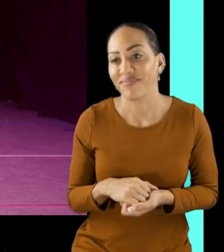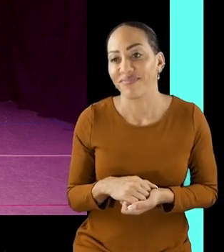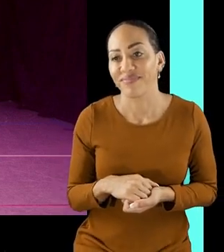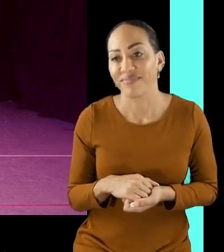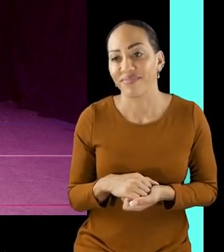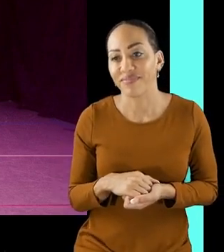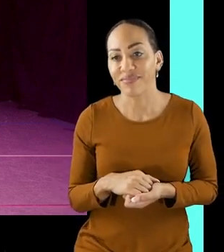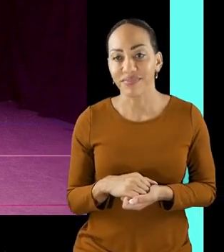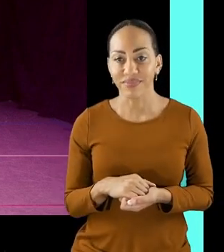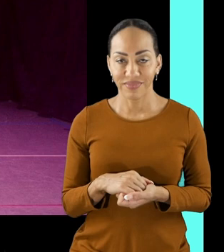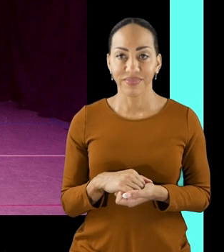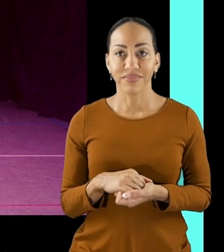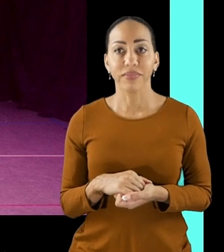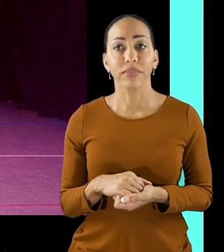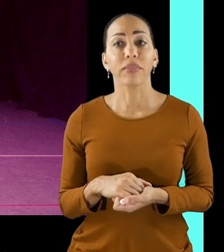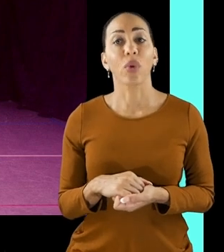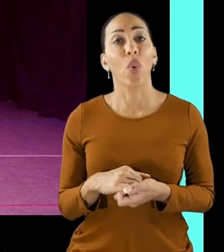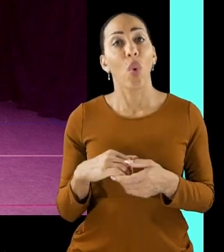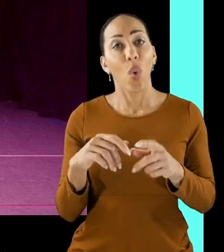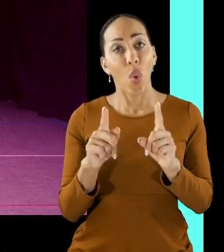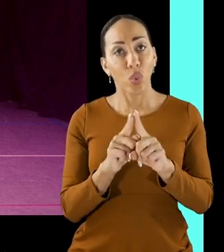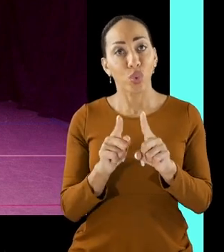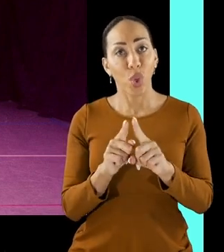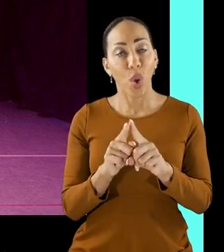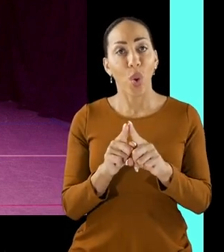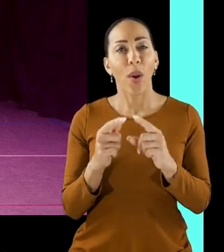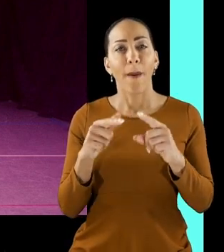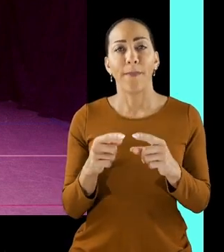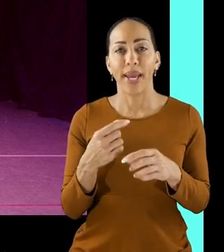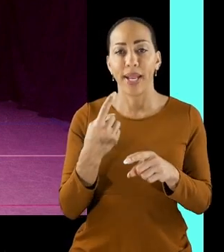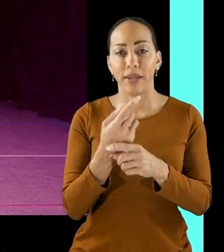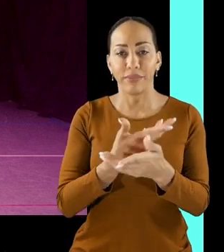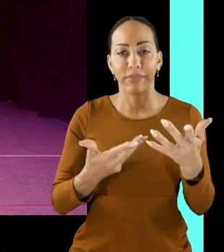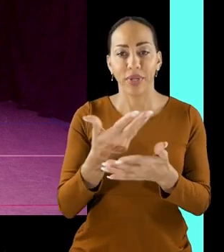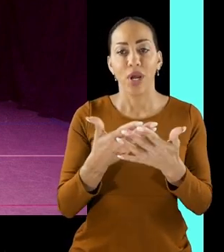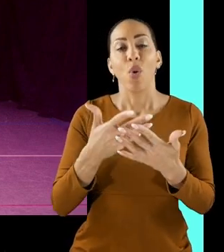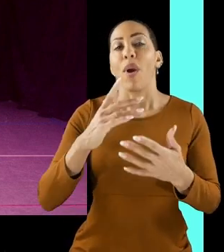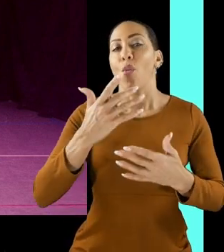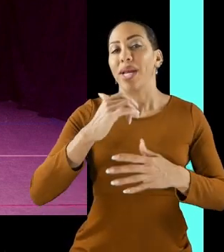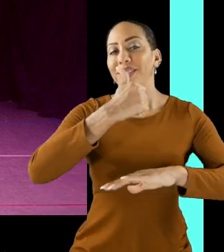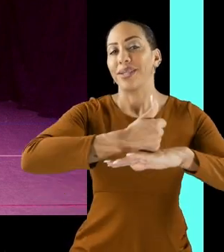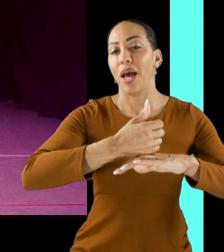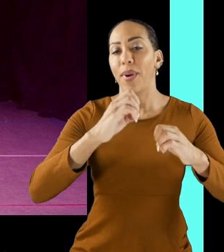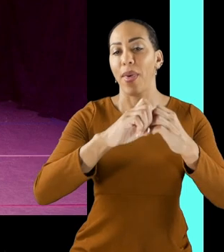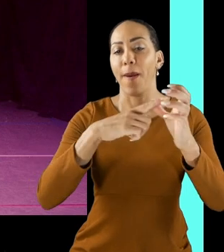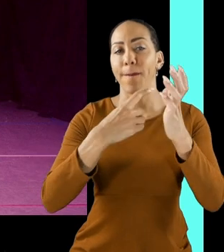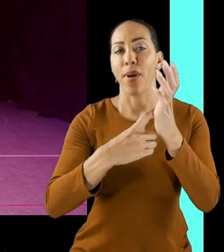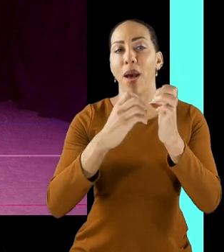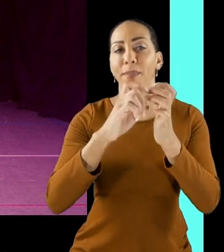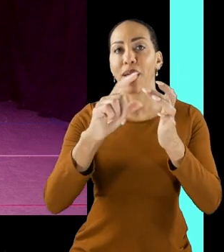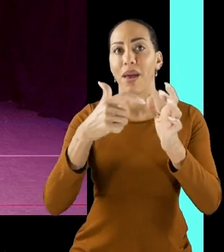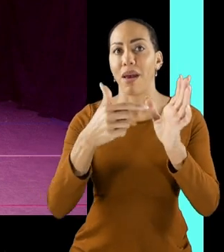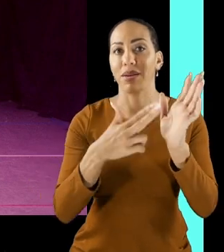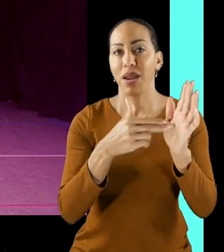one of the things that we also talked about there, particularly with where we'd staged it at the Barbican previously, was the